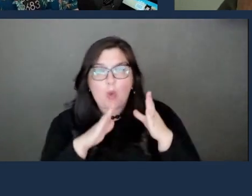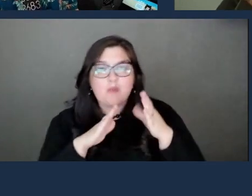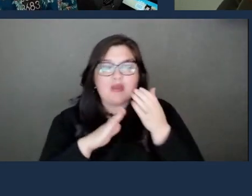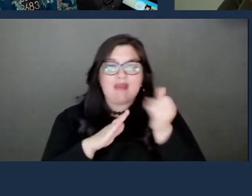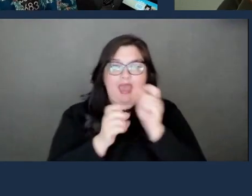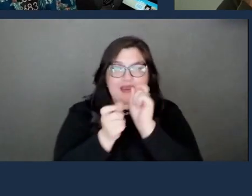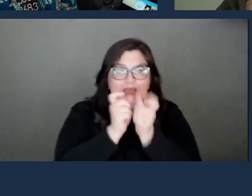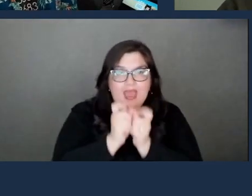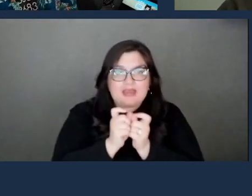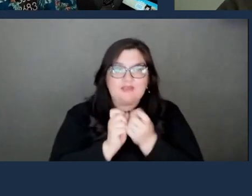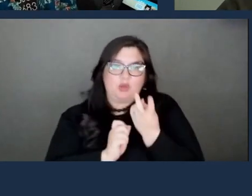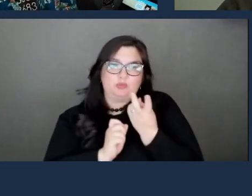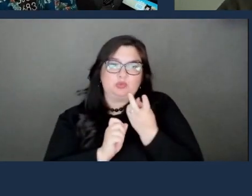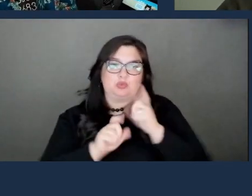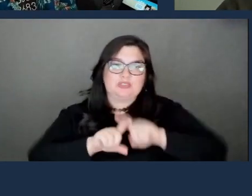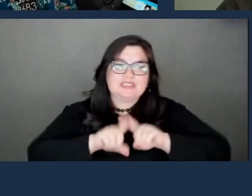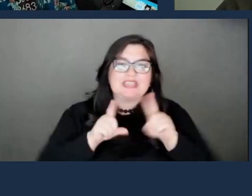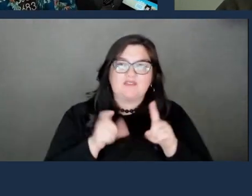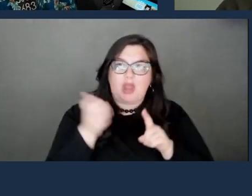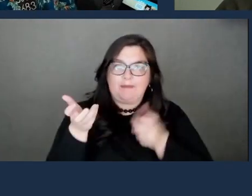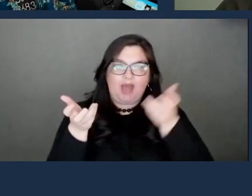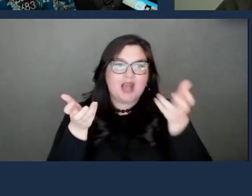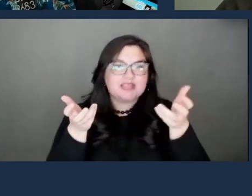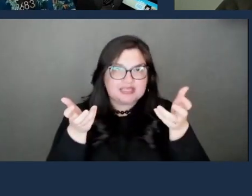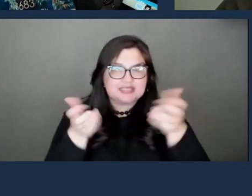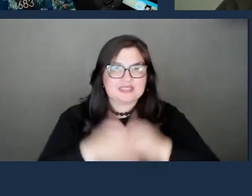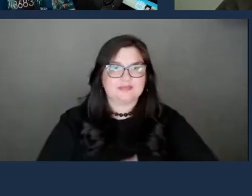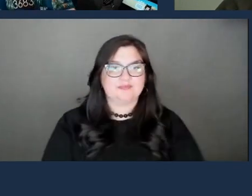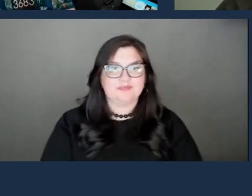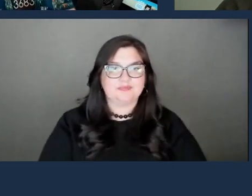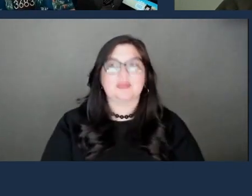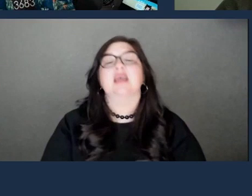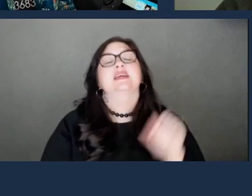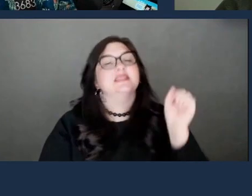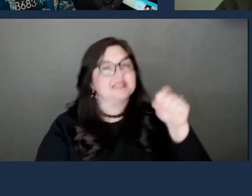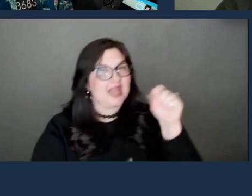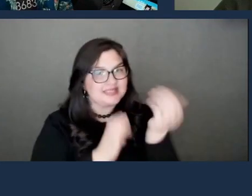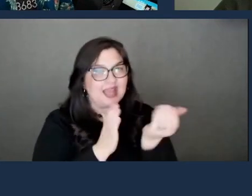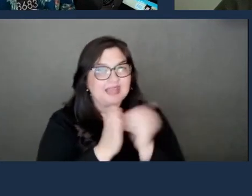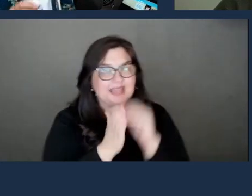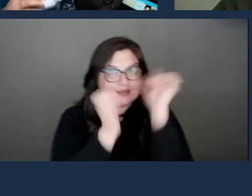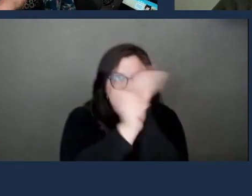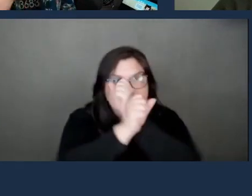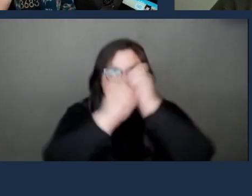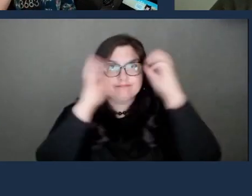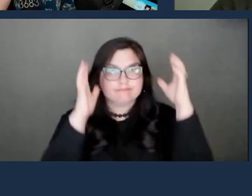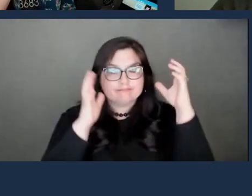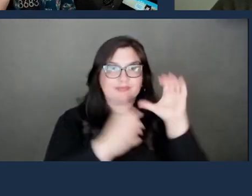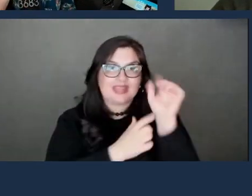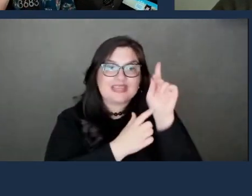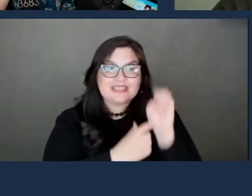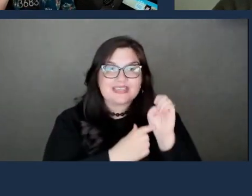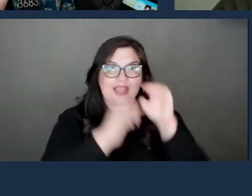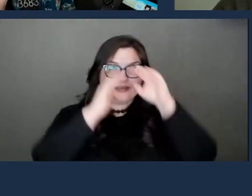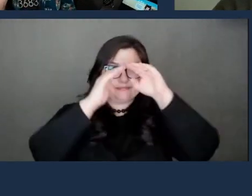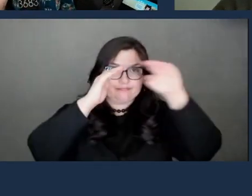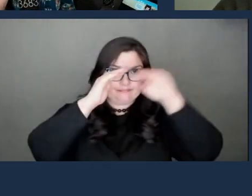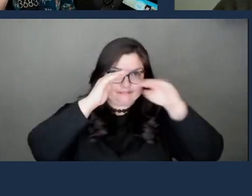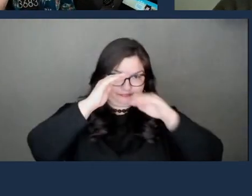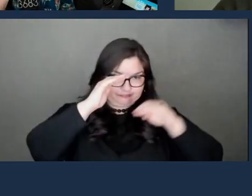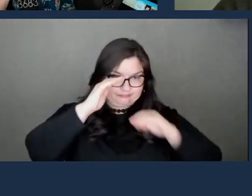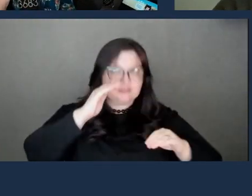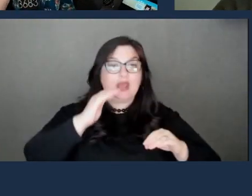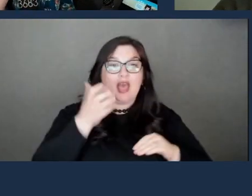those conflicts? There is, and the beauty of it, again, kind of using our cake model, with cross-region replication, your buckets that you